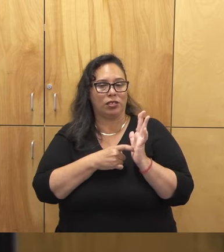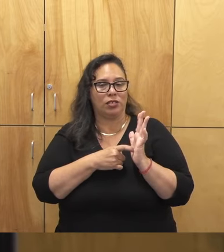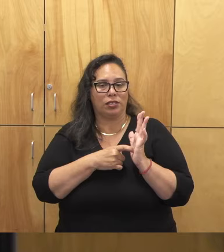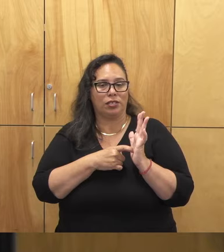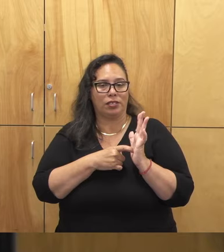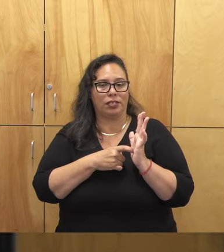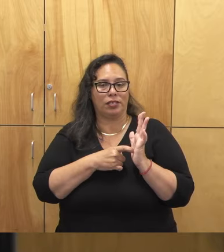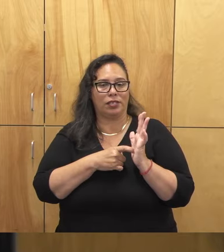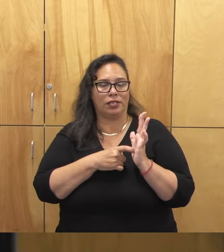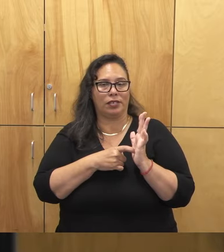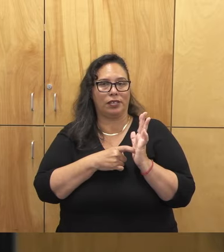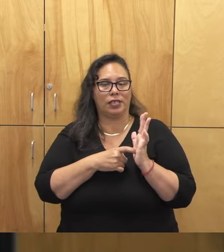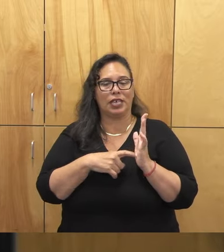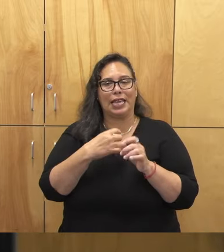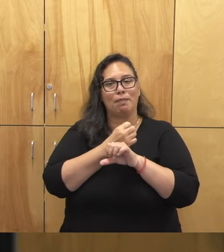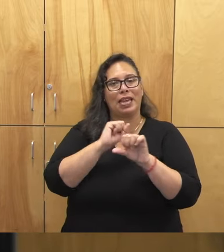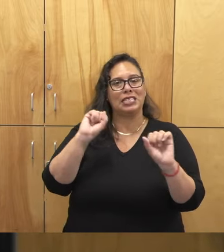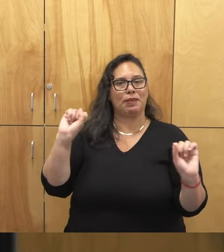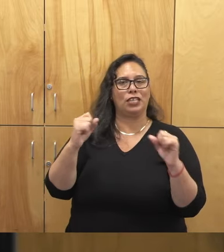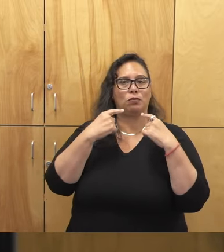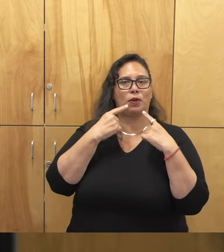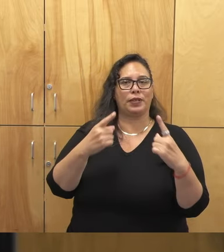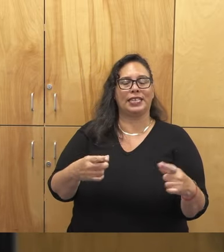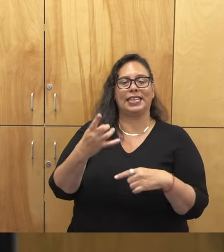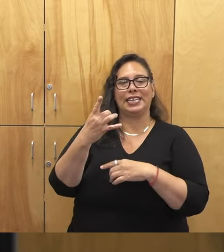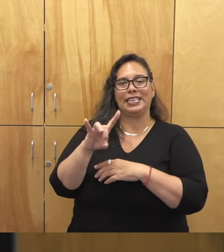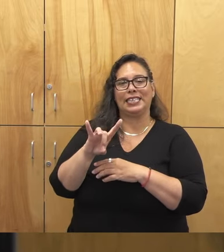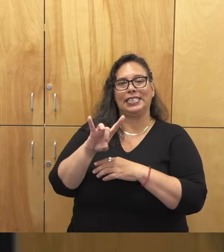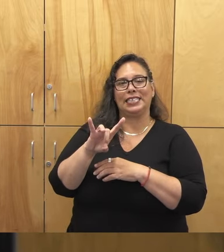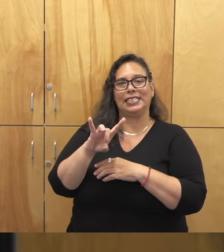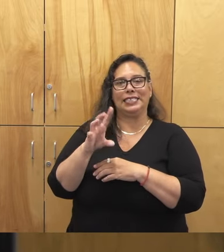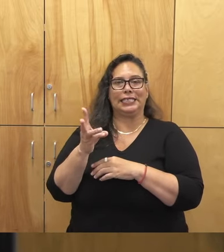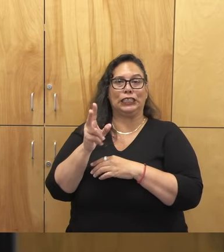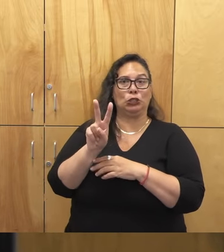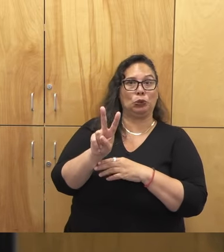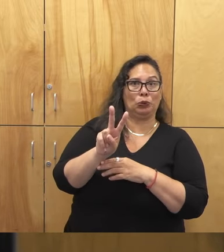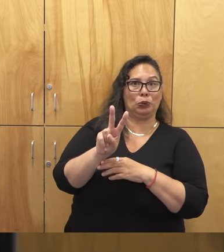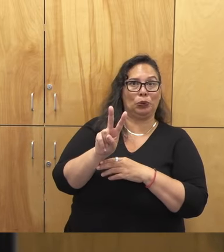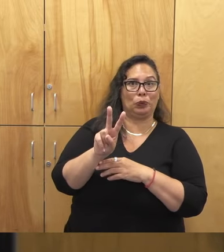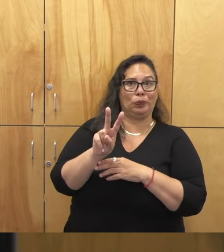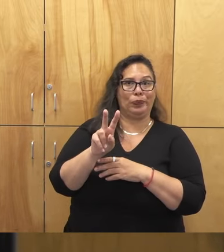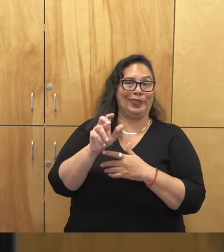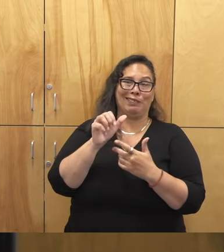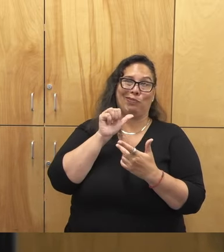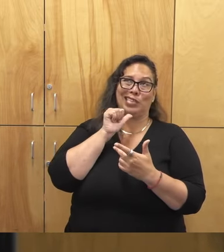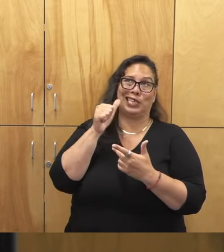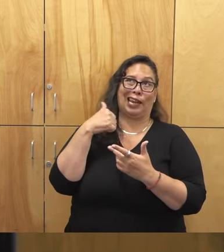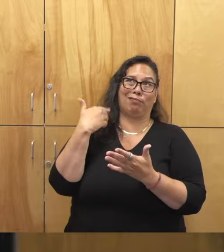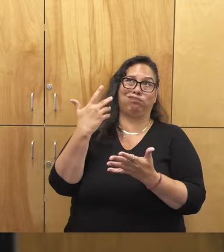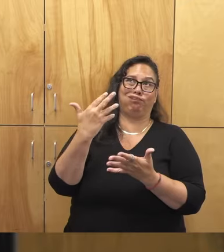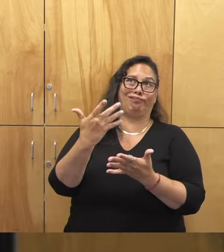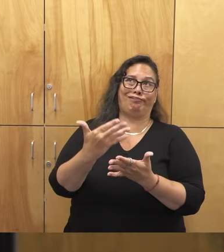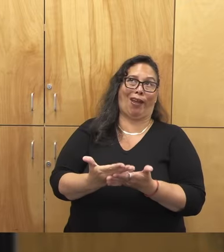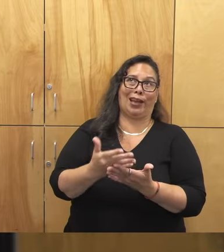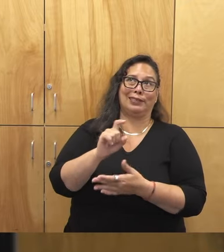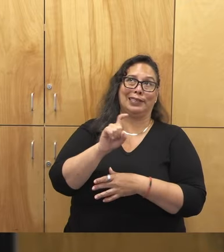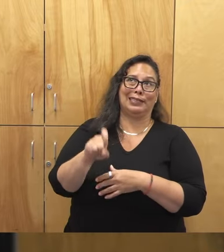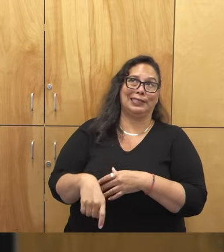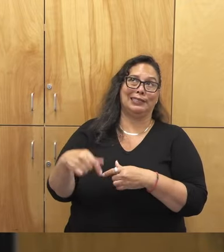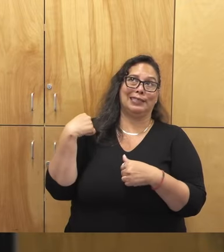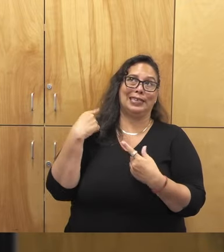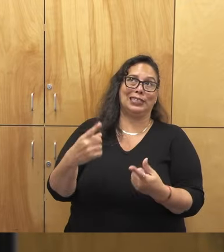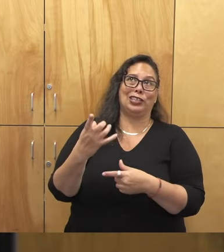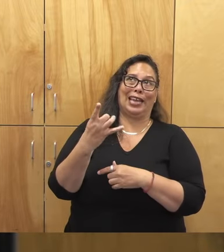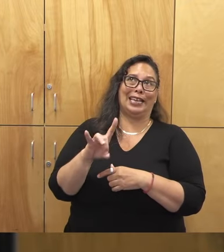the Emancipation Proclamation of 1865 or 1862, and then it didn't even get fully acknowledged until